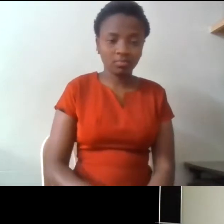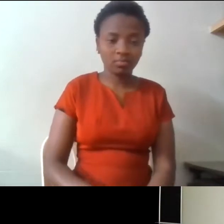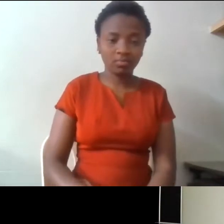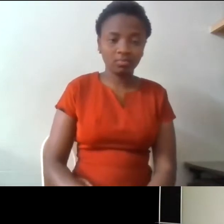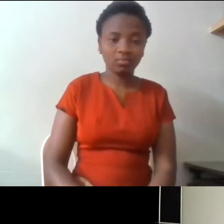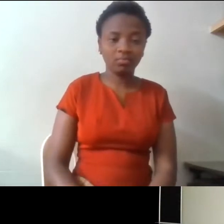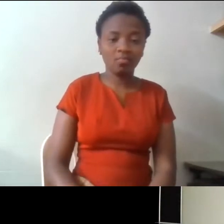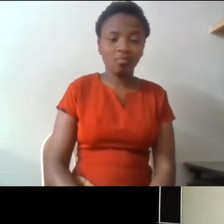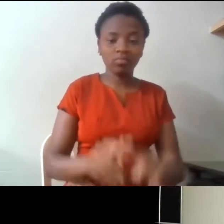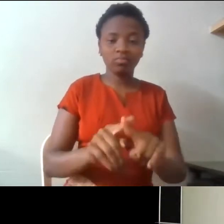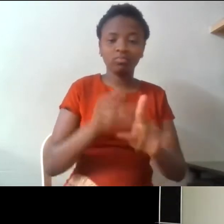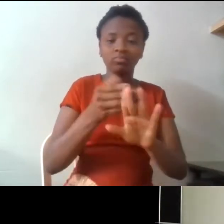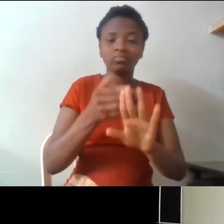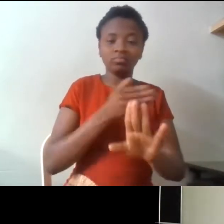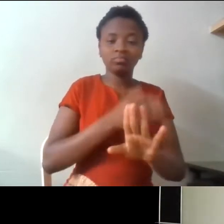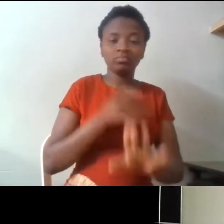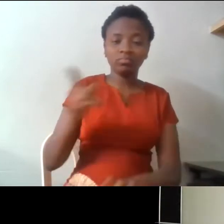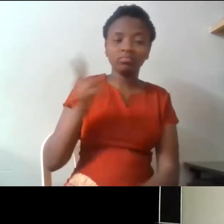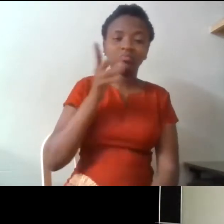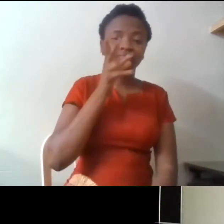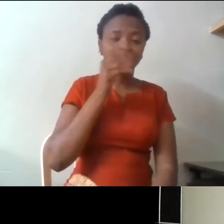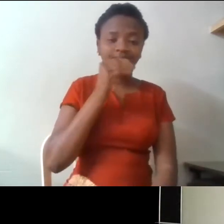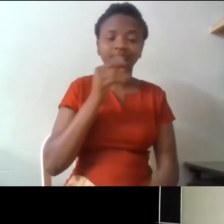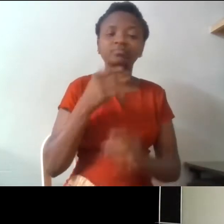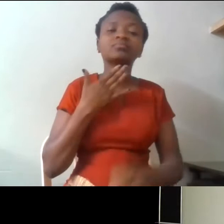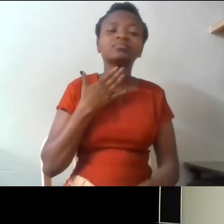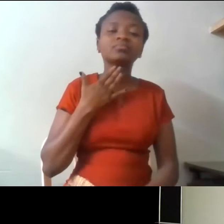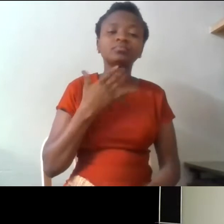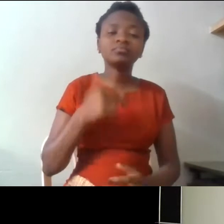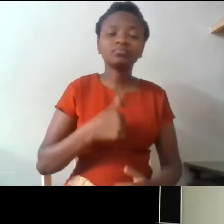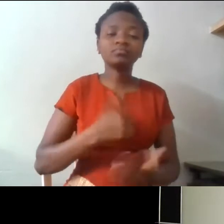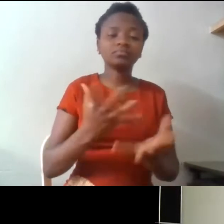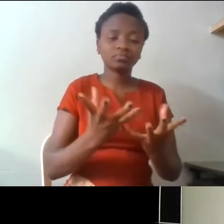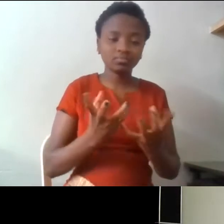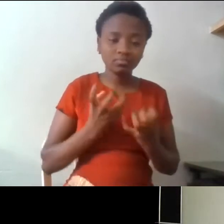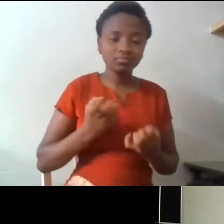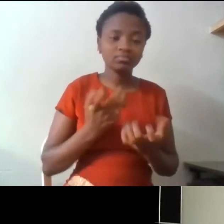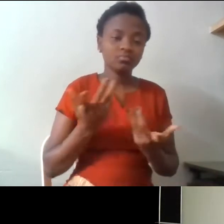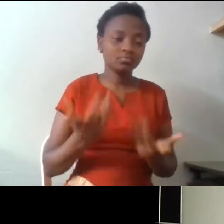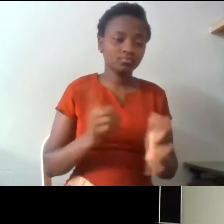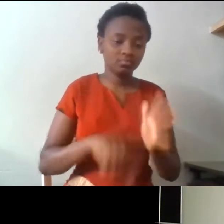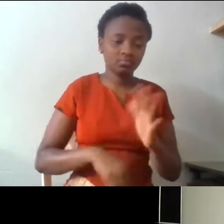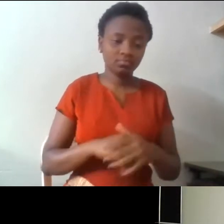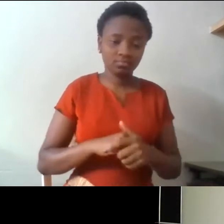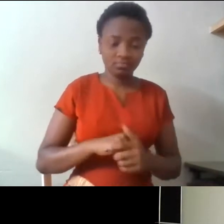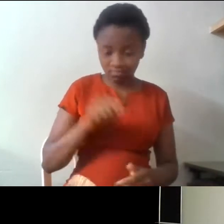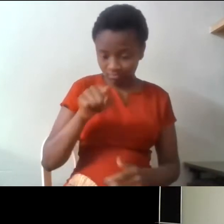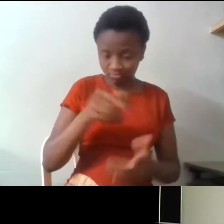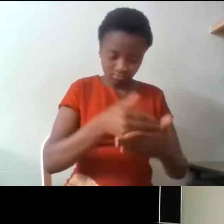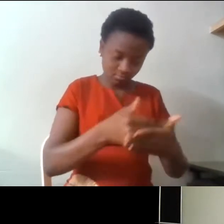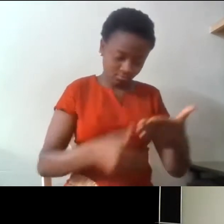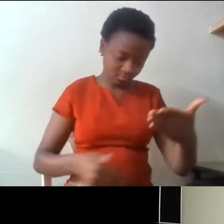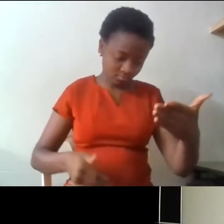I introduce you to our third speaker, I would like to say that this global report that we are